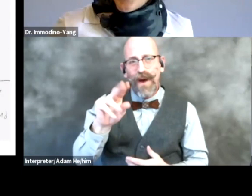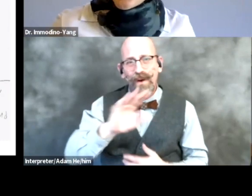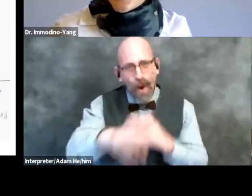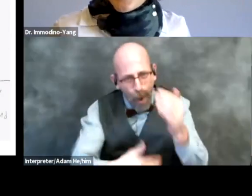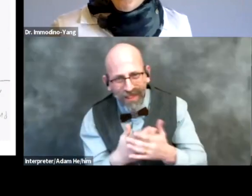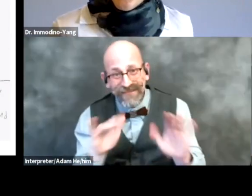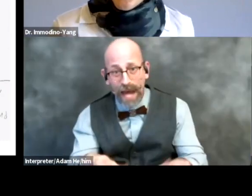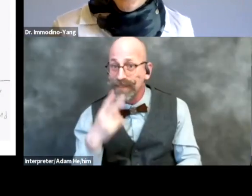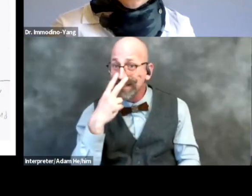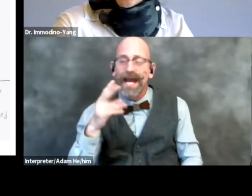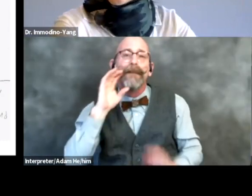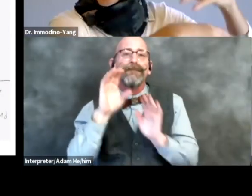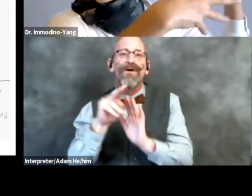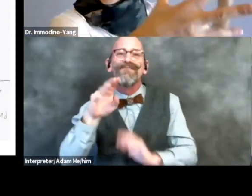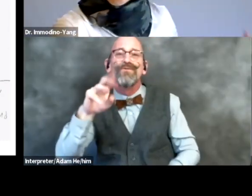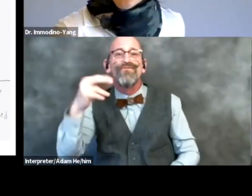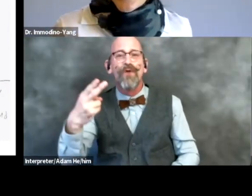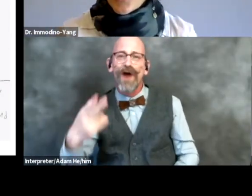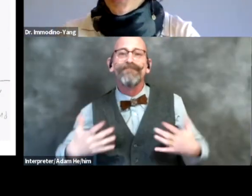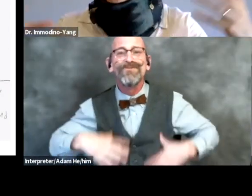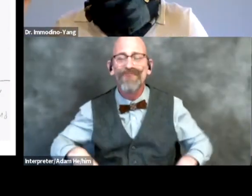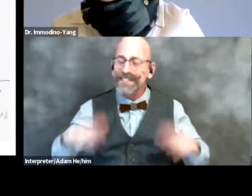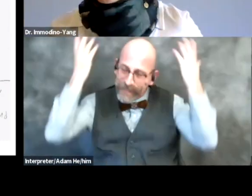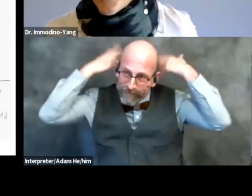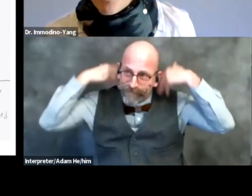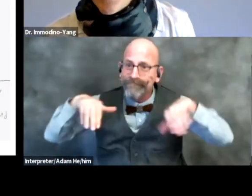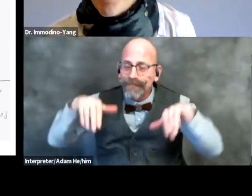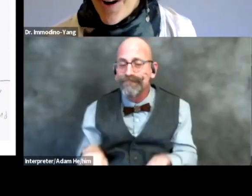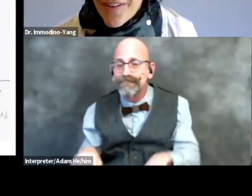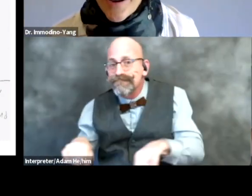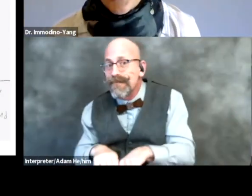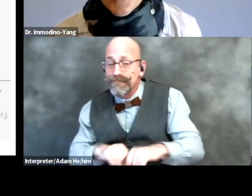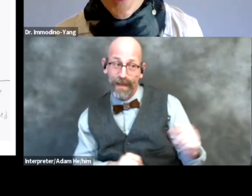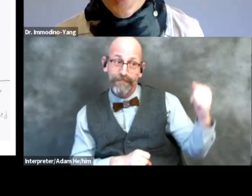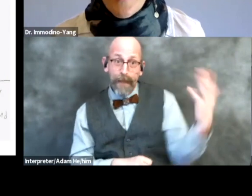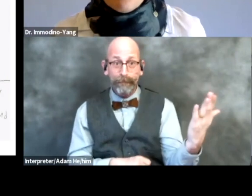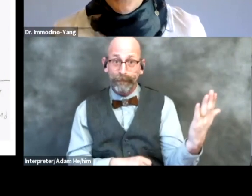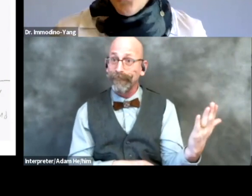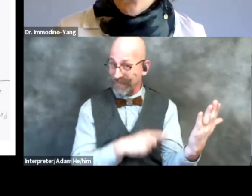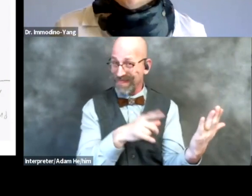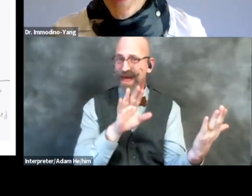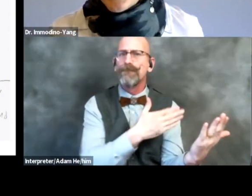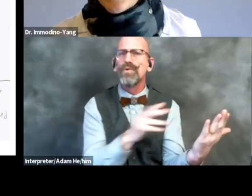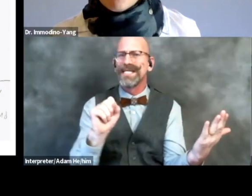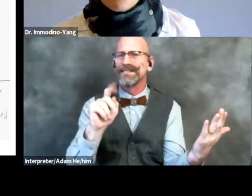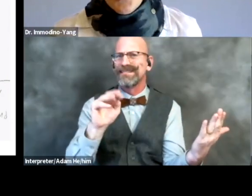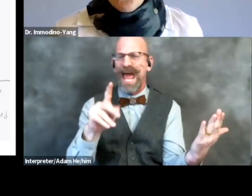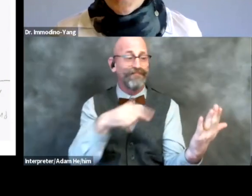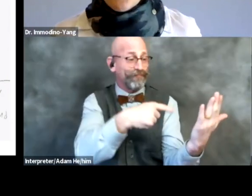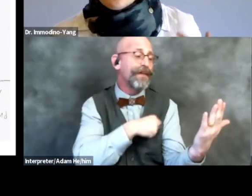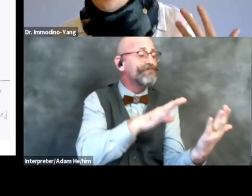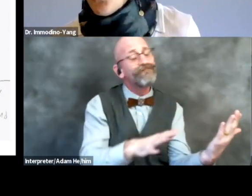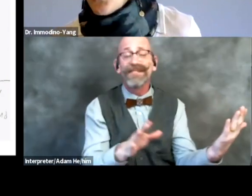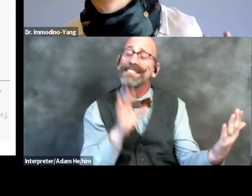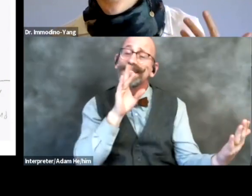little dress, and she's got her music stand and she's singing to her baby brother, and she says, "Oh, Teddy,